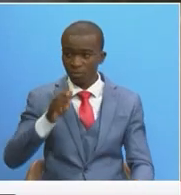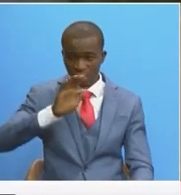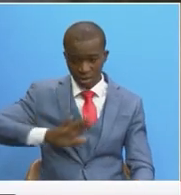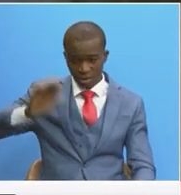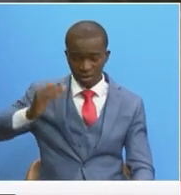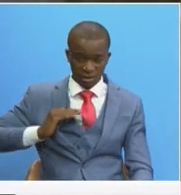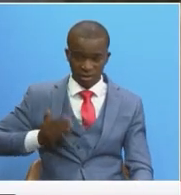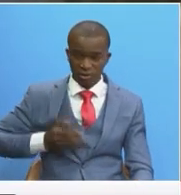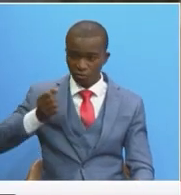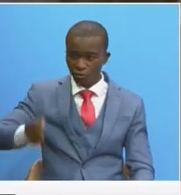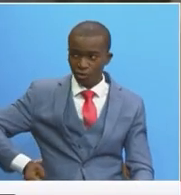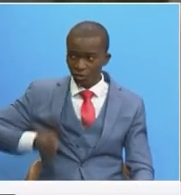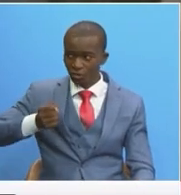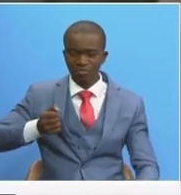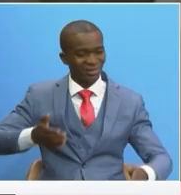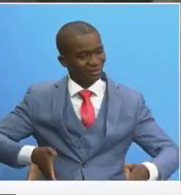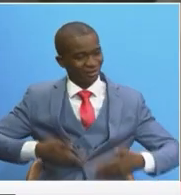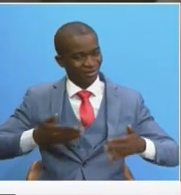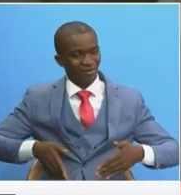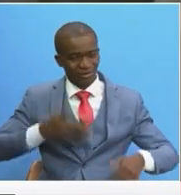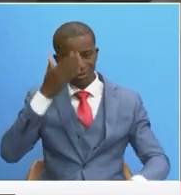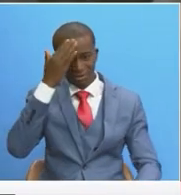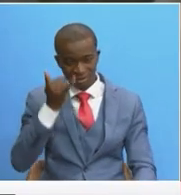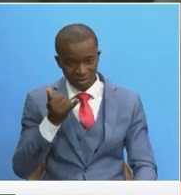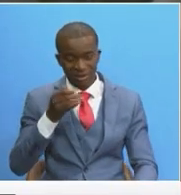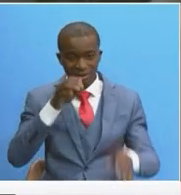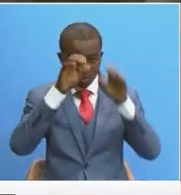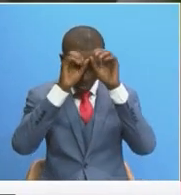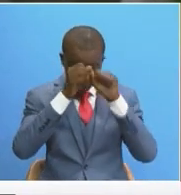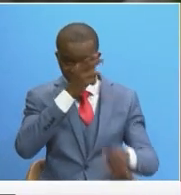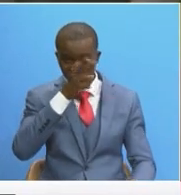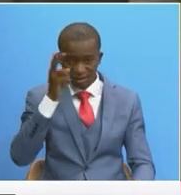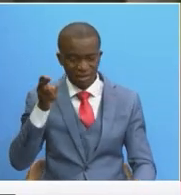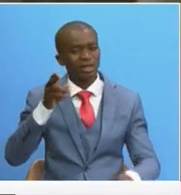people is happy that President Hichilema will grace the occasion.